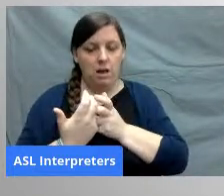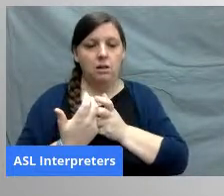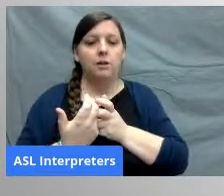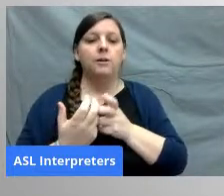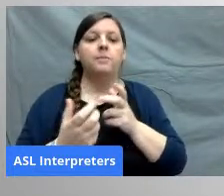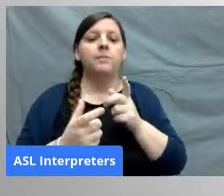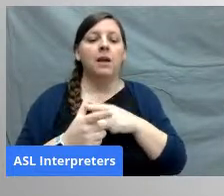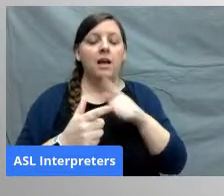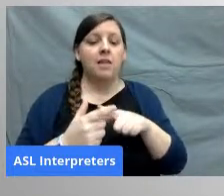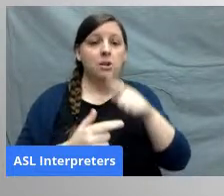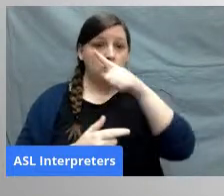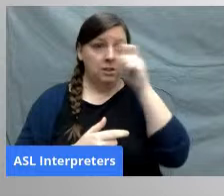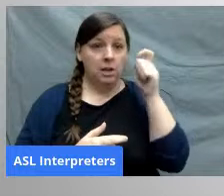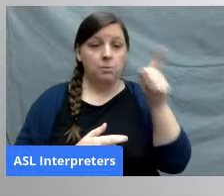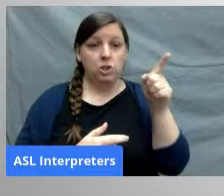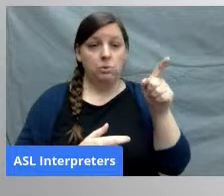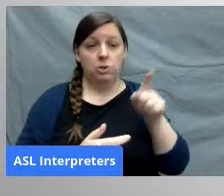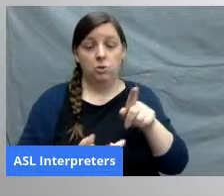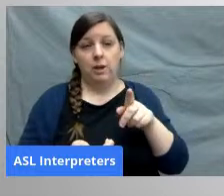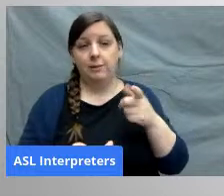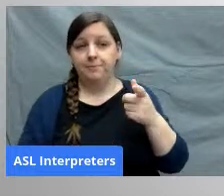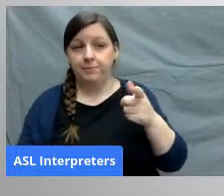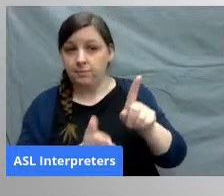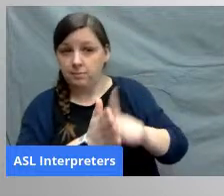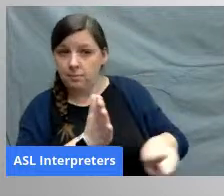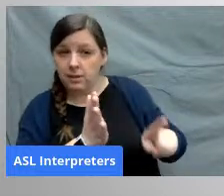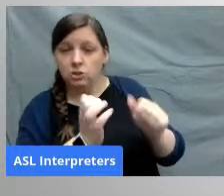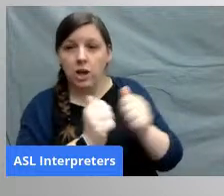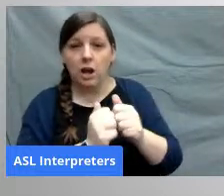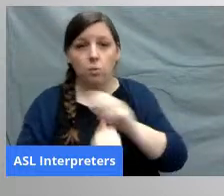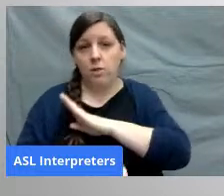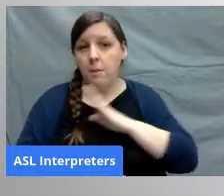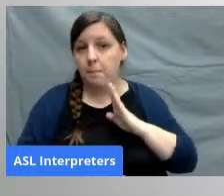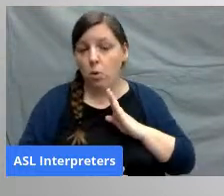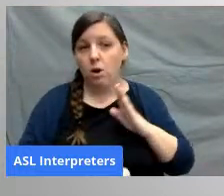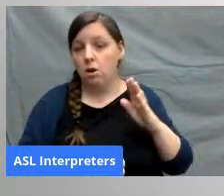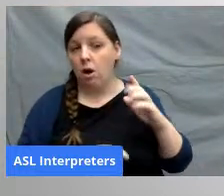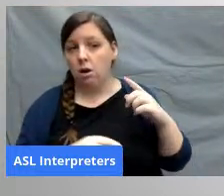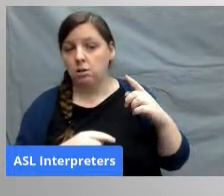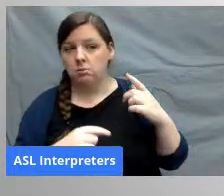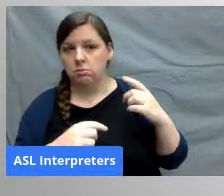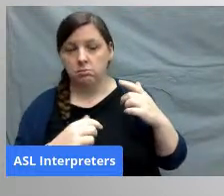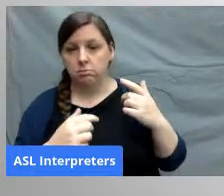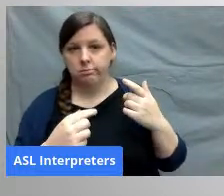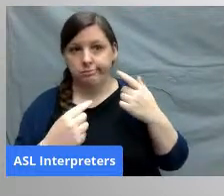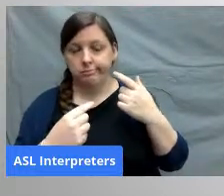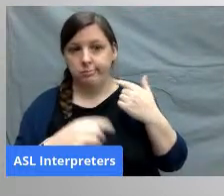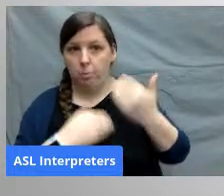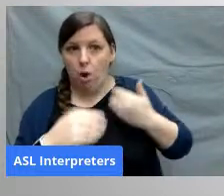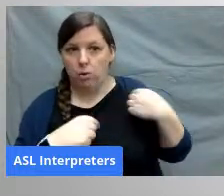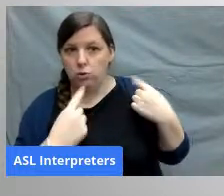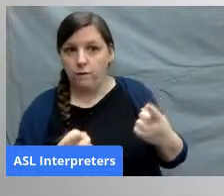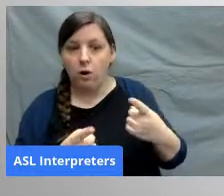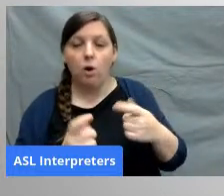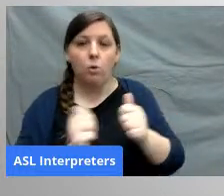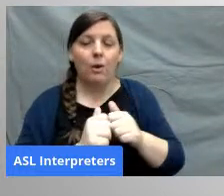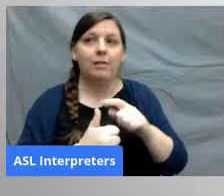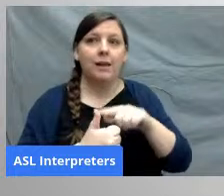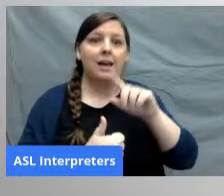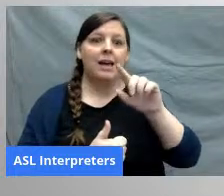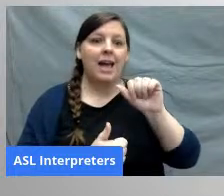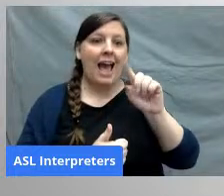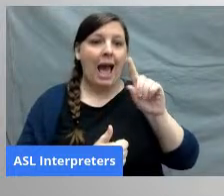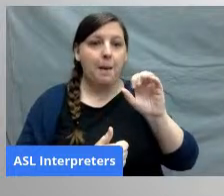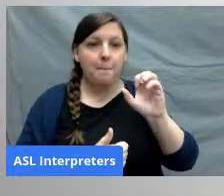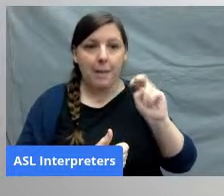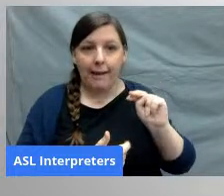on where we are with filling those positions in terms of admin, classified, and certified. And then